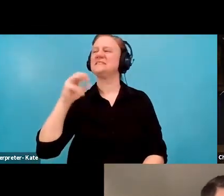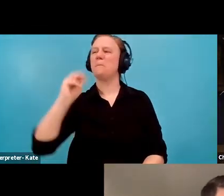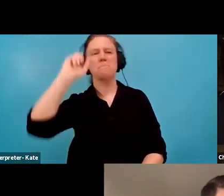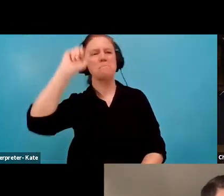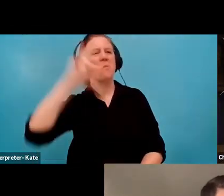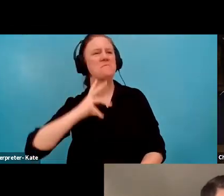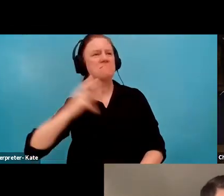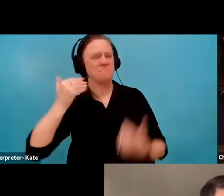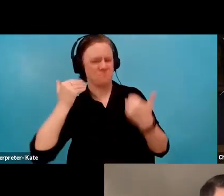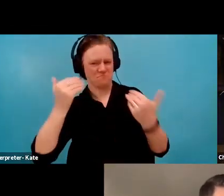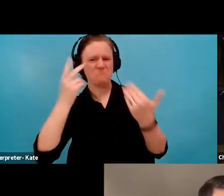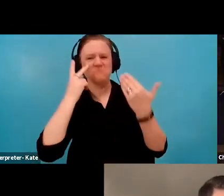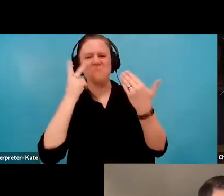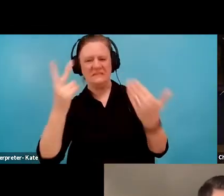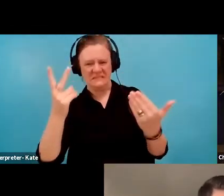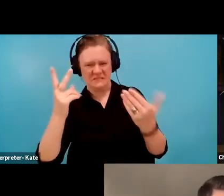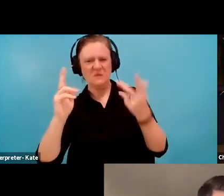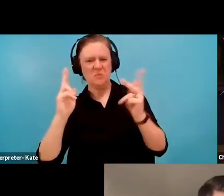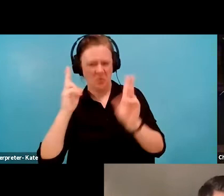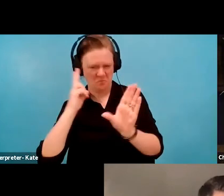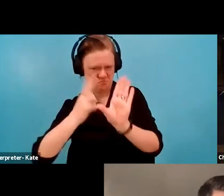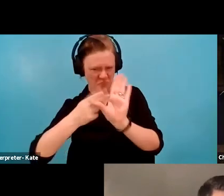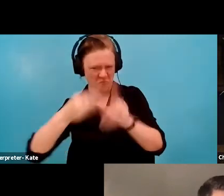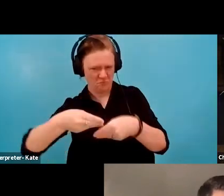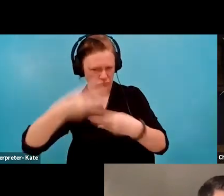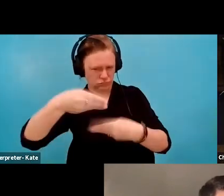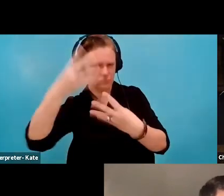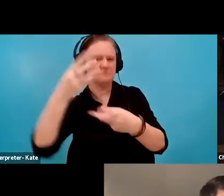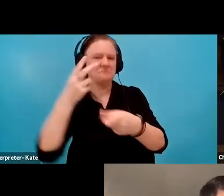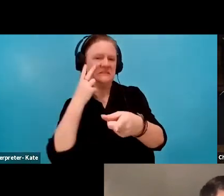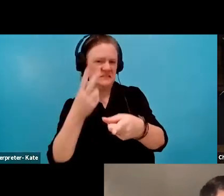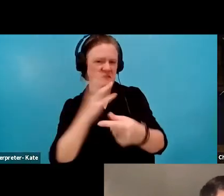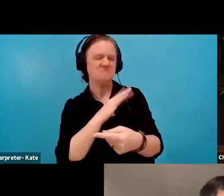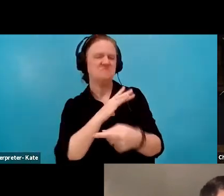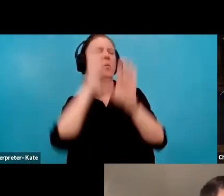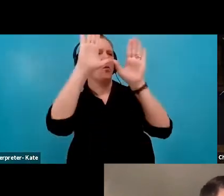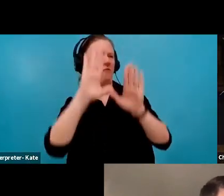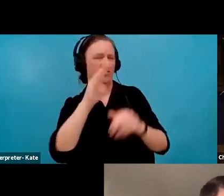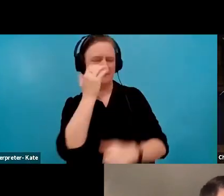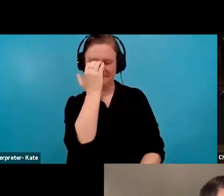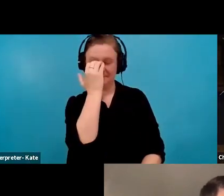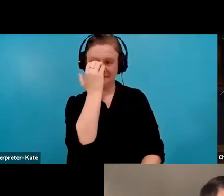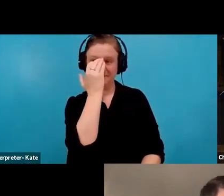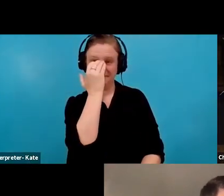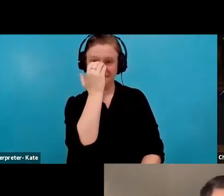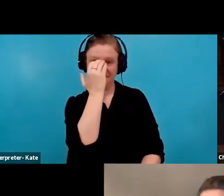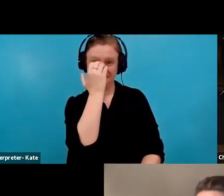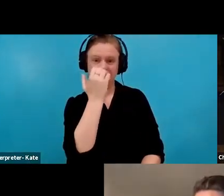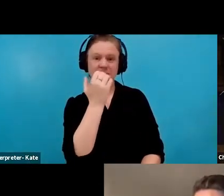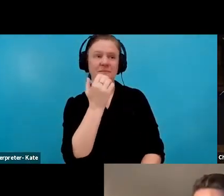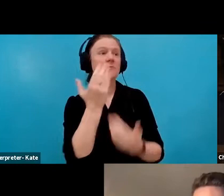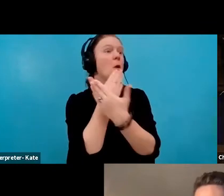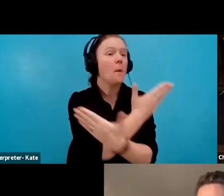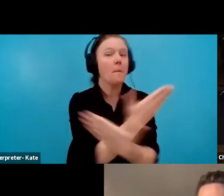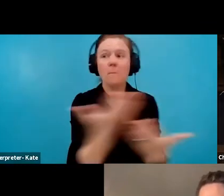I think we're gonna roll. I see the the attendees coming in here, which is wonderful. So good morning,